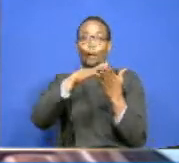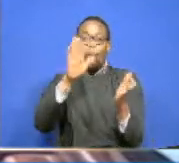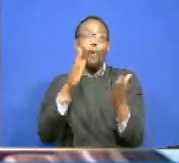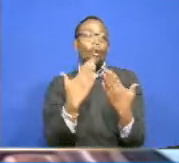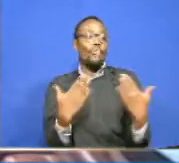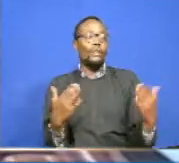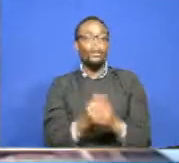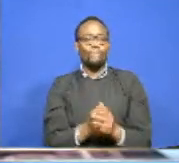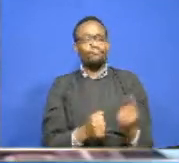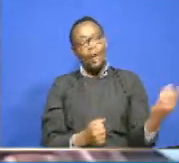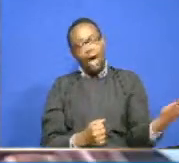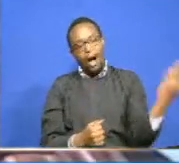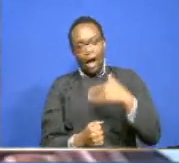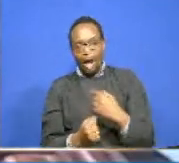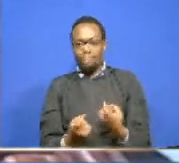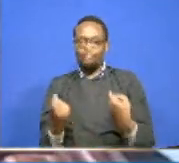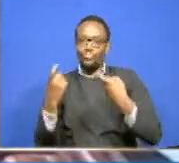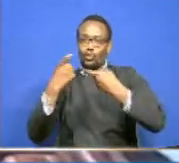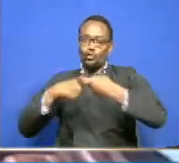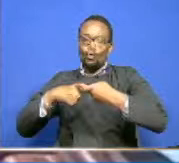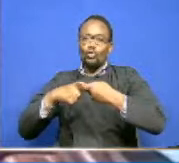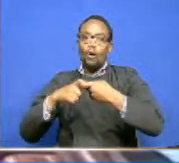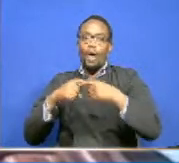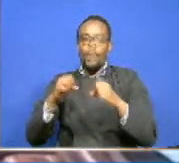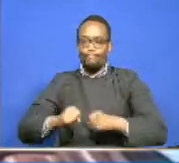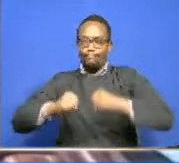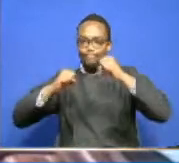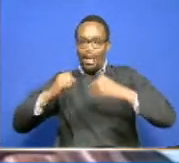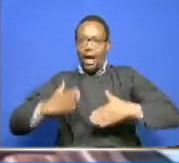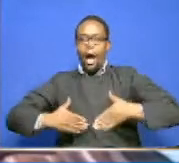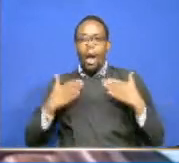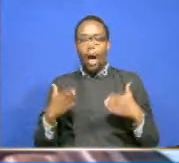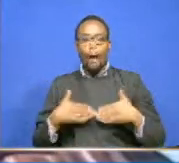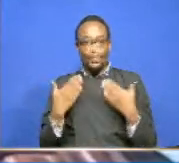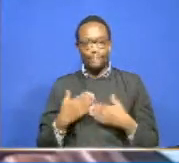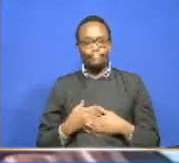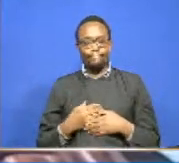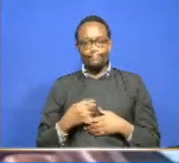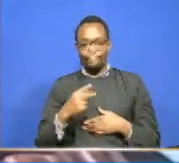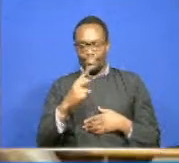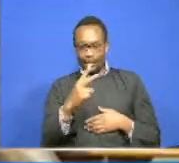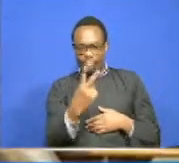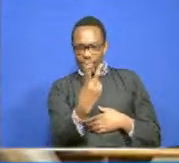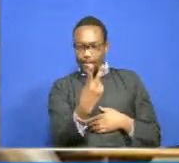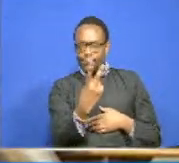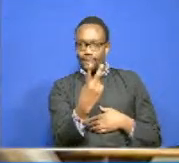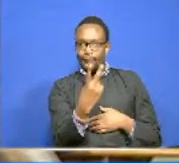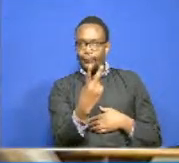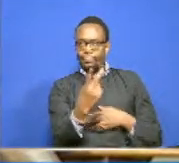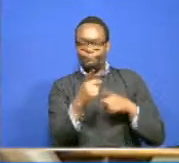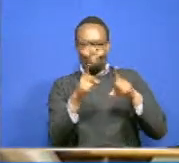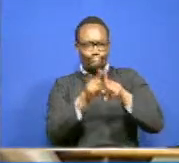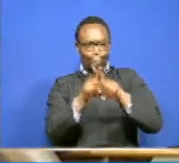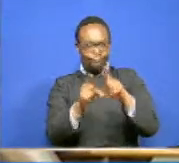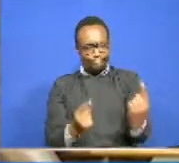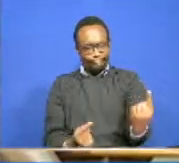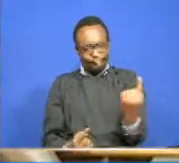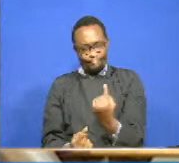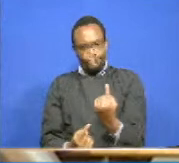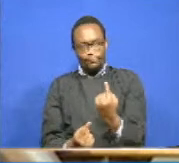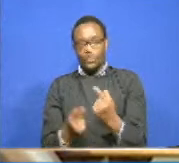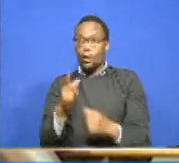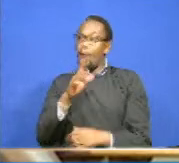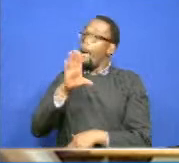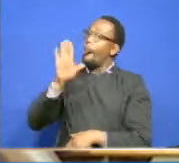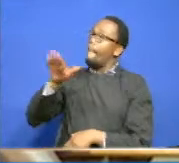things. Come and share your master's happiness. Then the man with the two talents also came. Master,